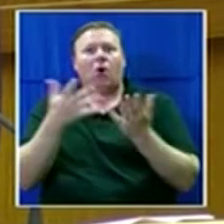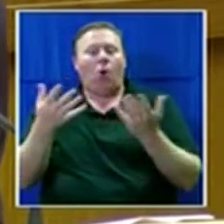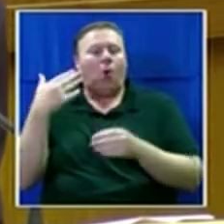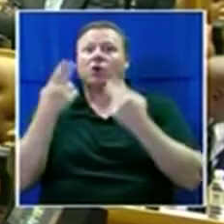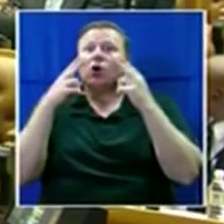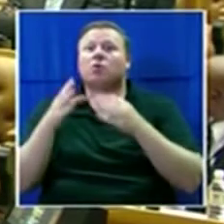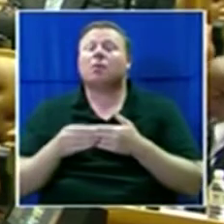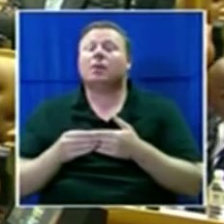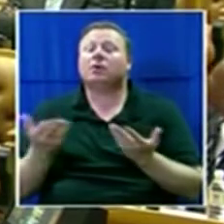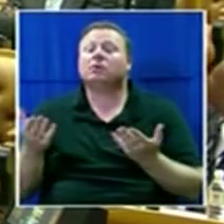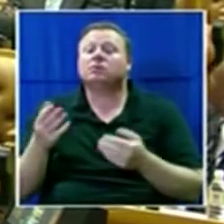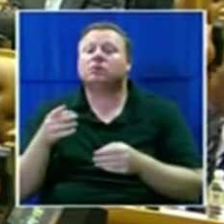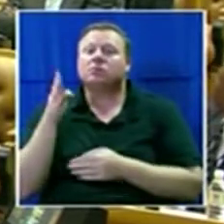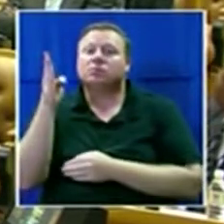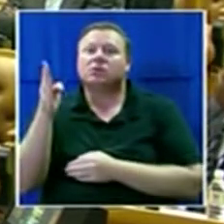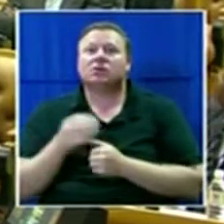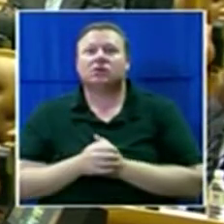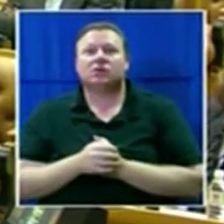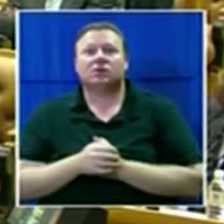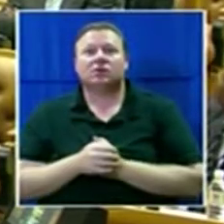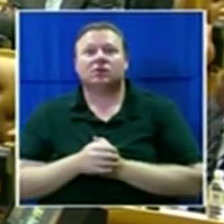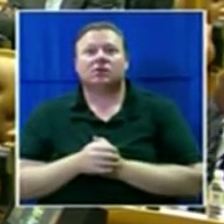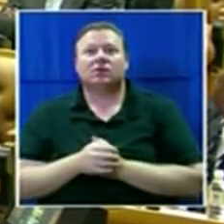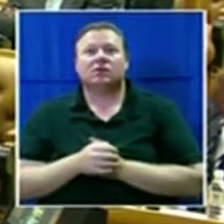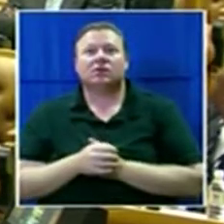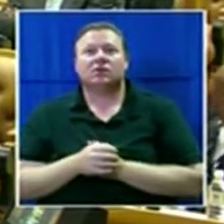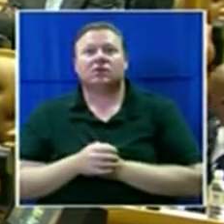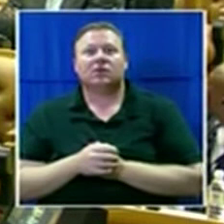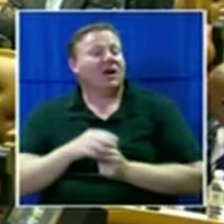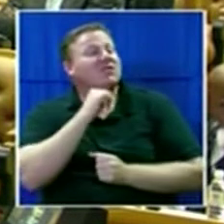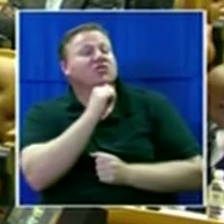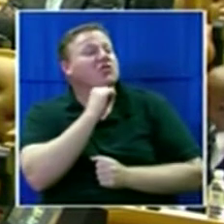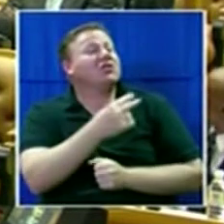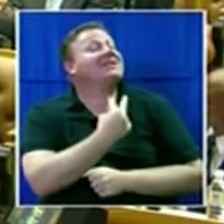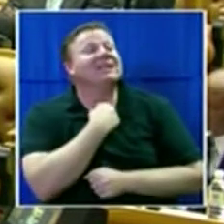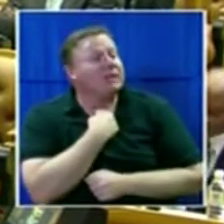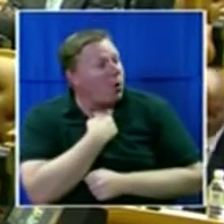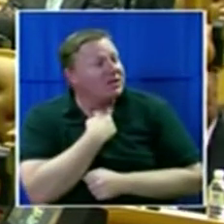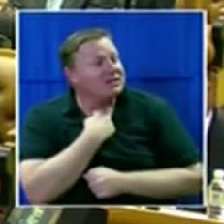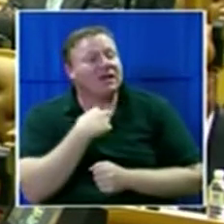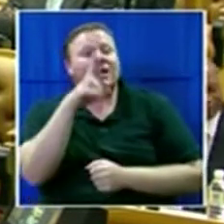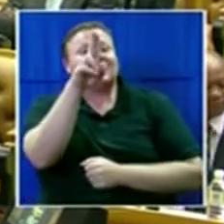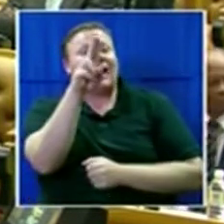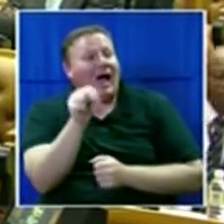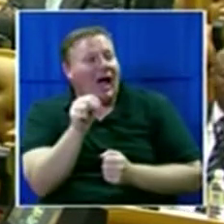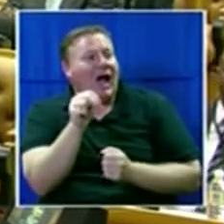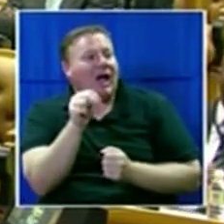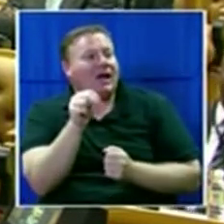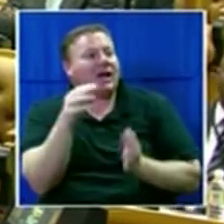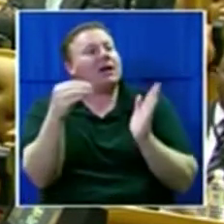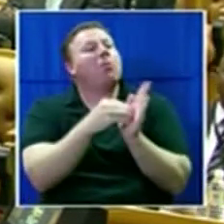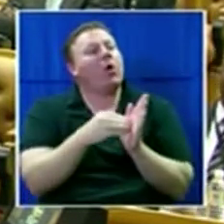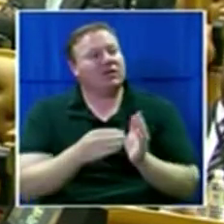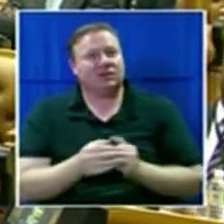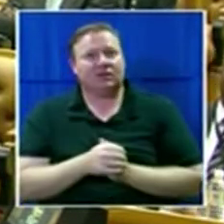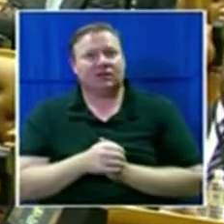your cabinet. It's not disappoint, it's unappoint. Disappoint means something different. That's not it's this thing